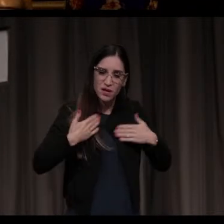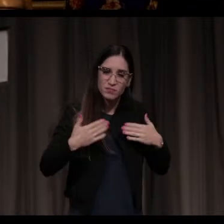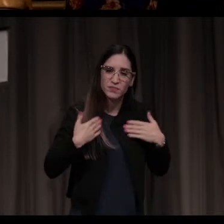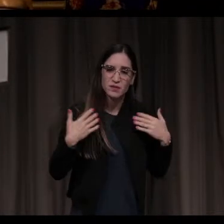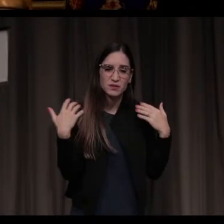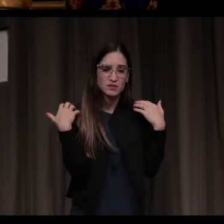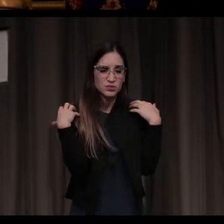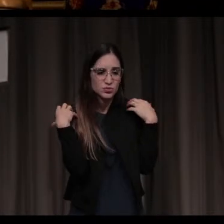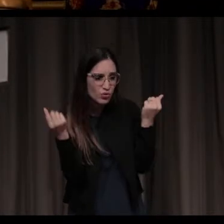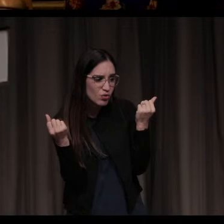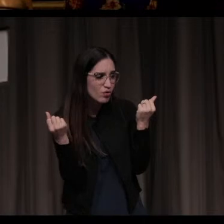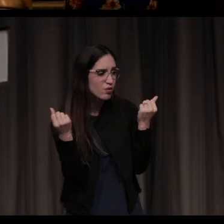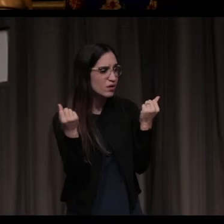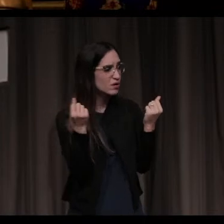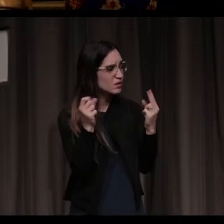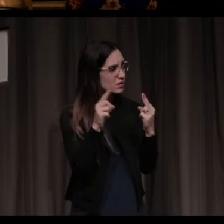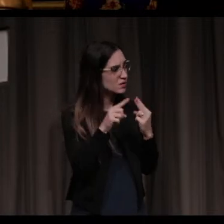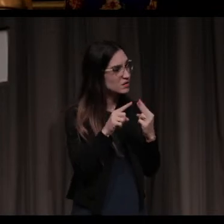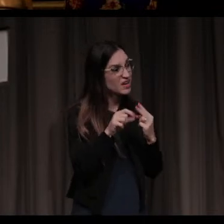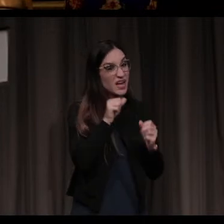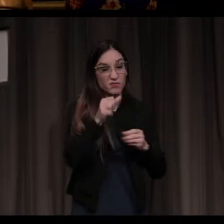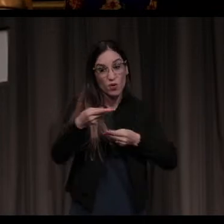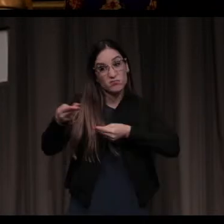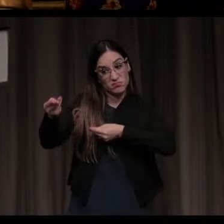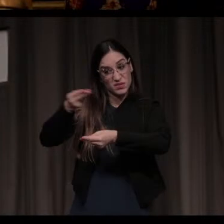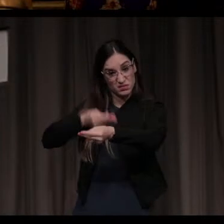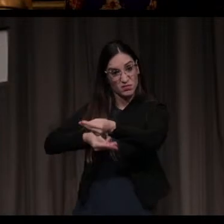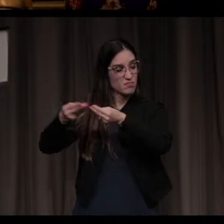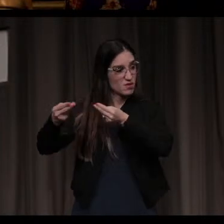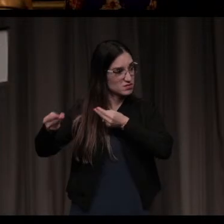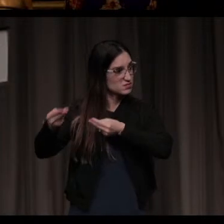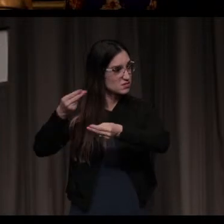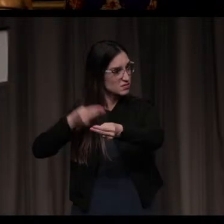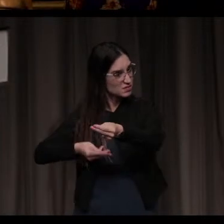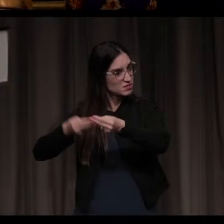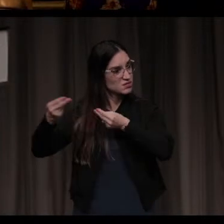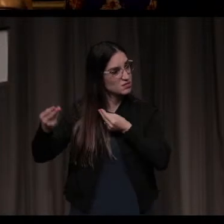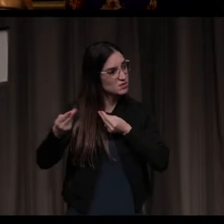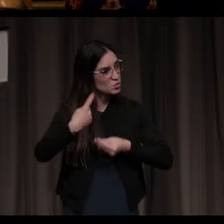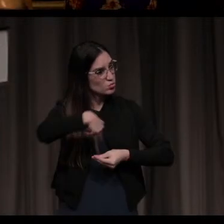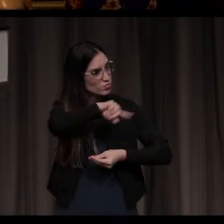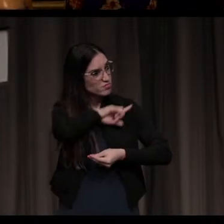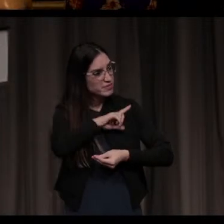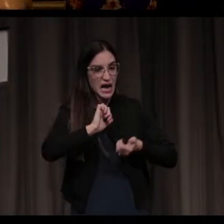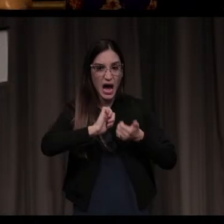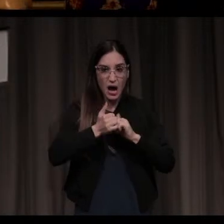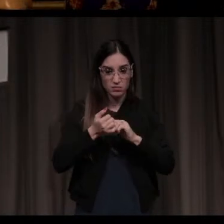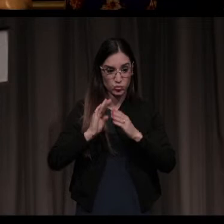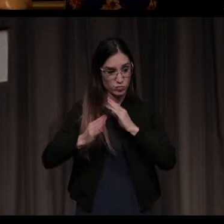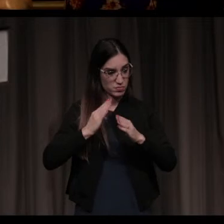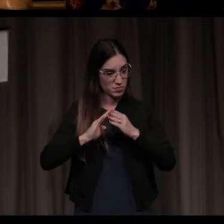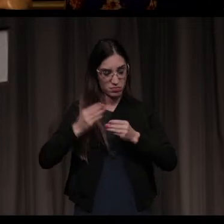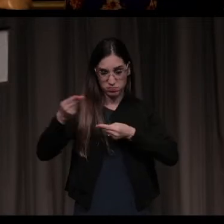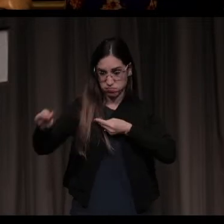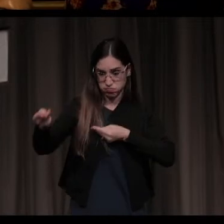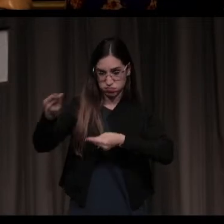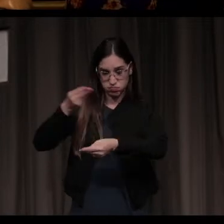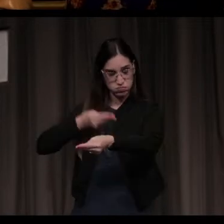healing, and it's a foundation also of like reciprocity. Like, what are we doing to give back to our community? Not only the